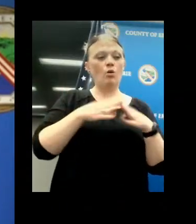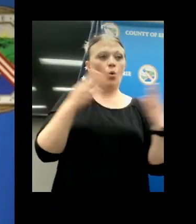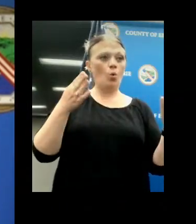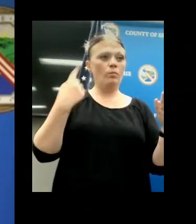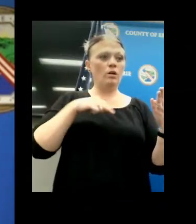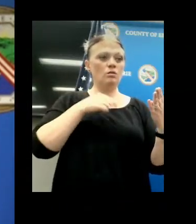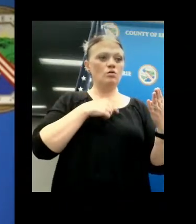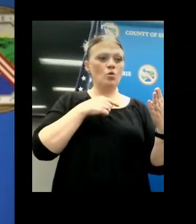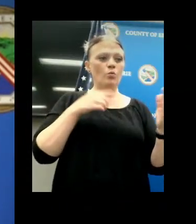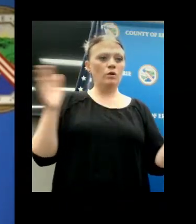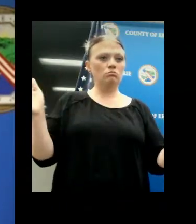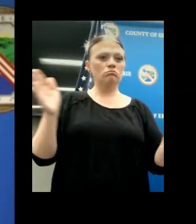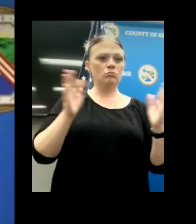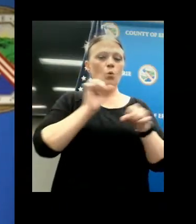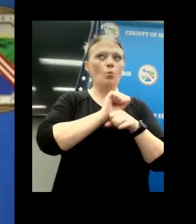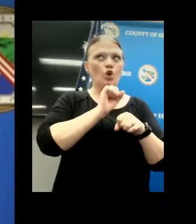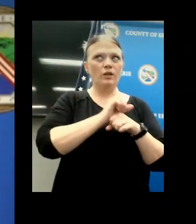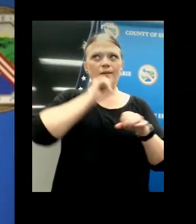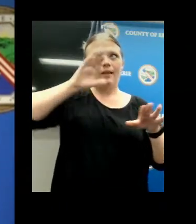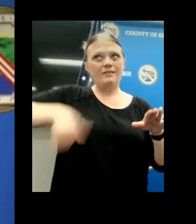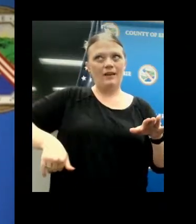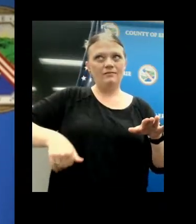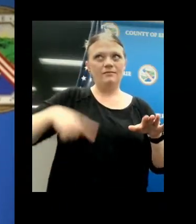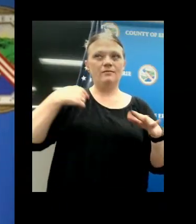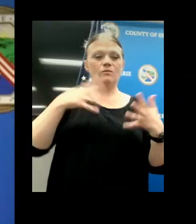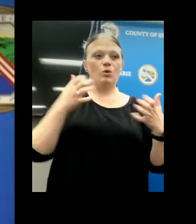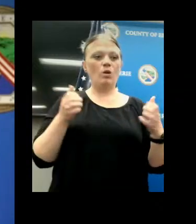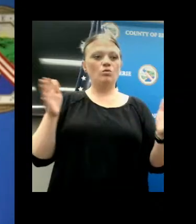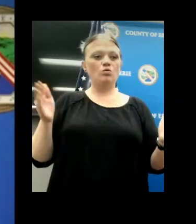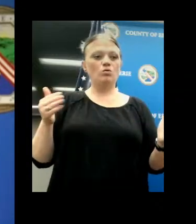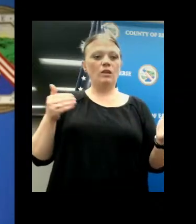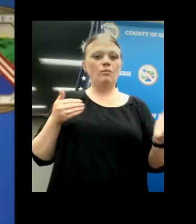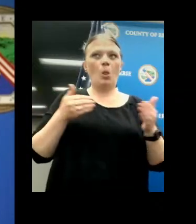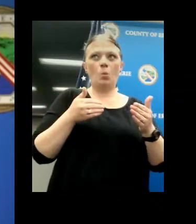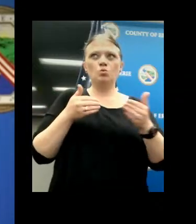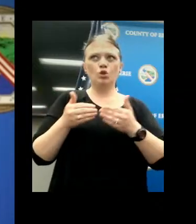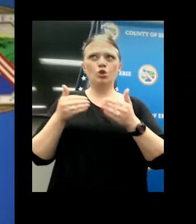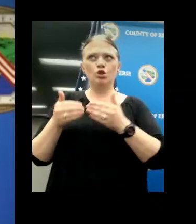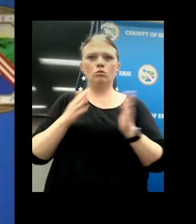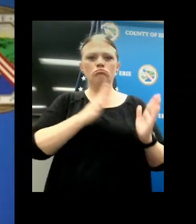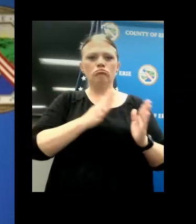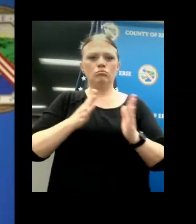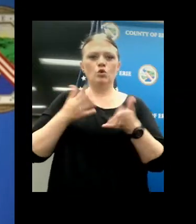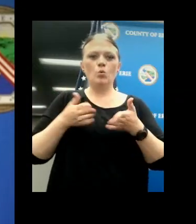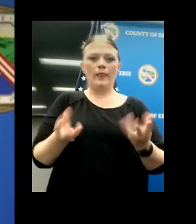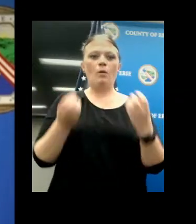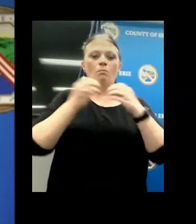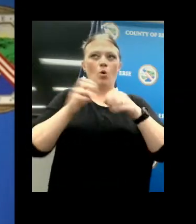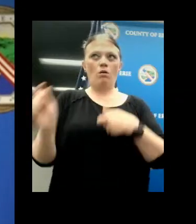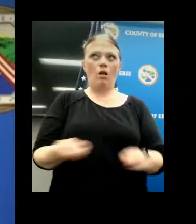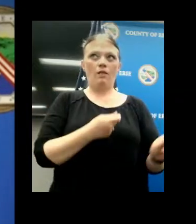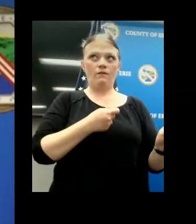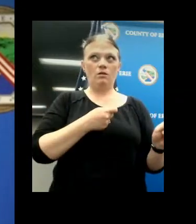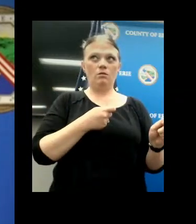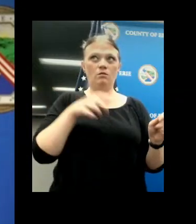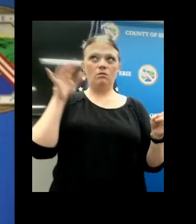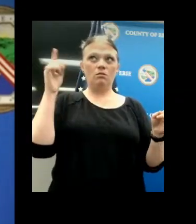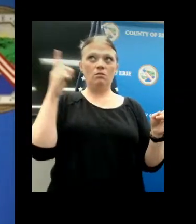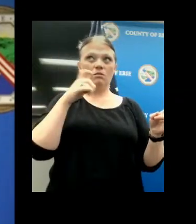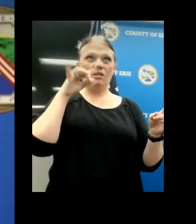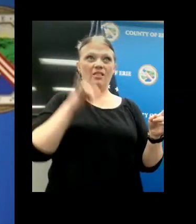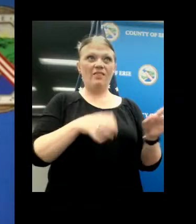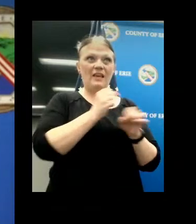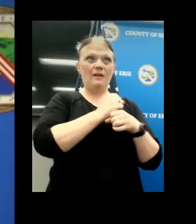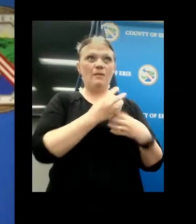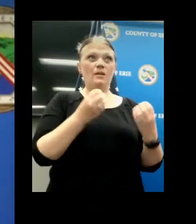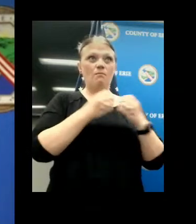we're moving those tee times, working on moving, not yet, but working on moving those tee times a little closer together to allow more golf play. Would that create maybe